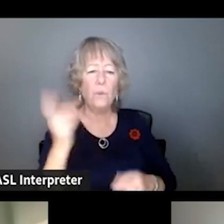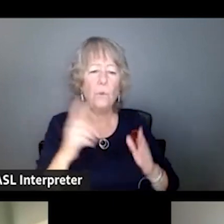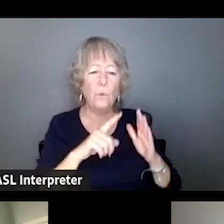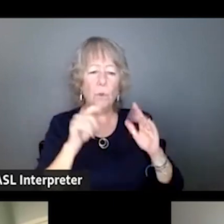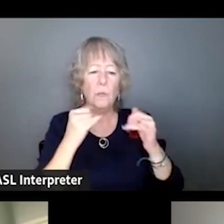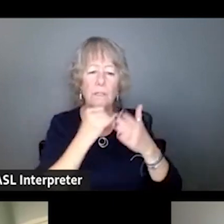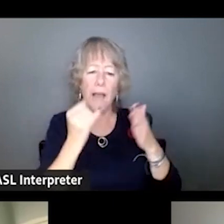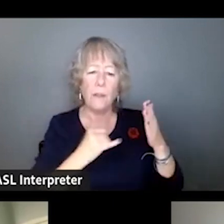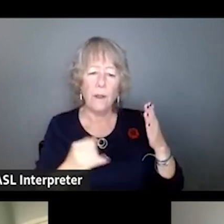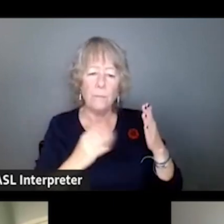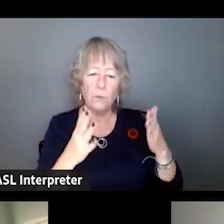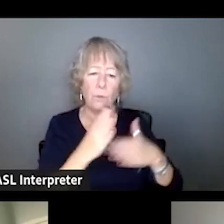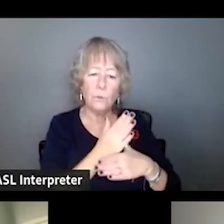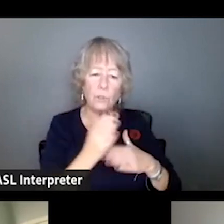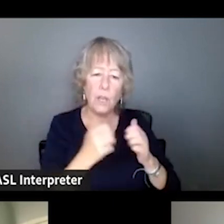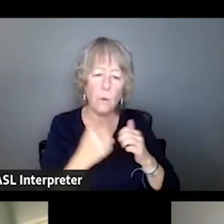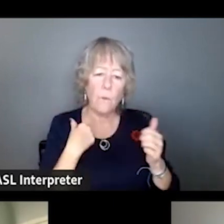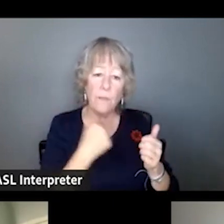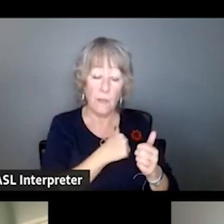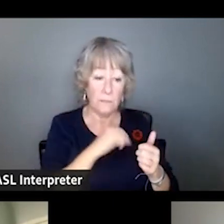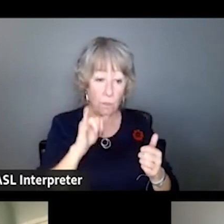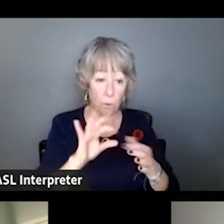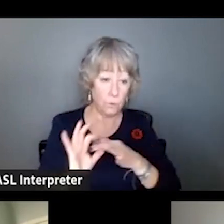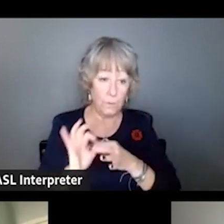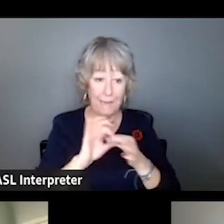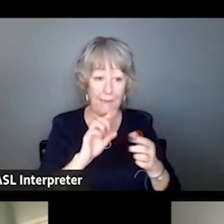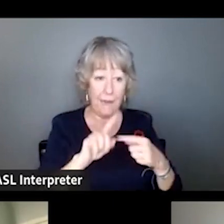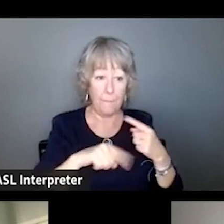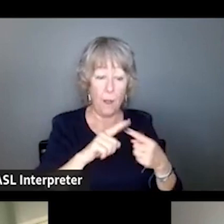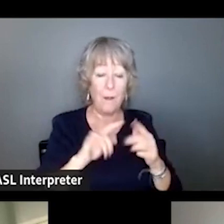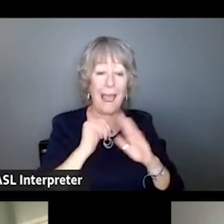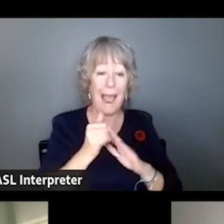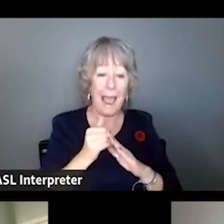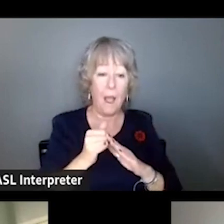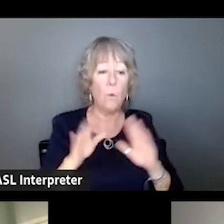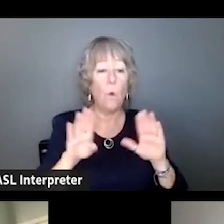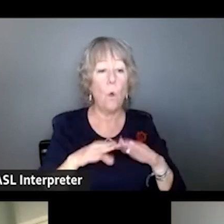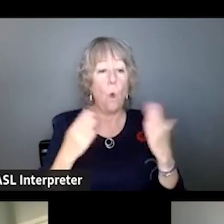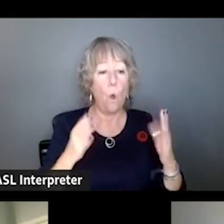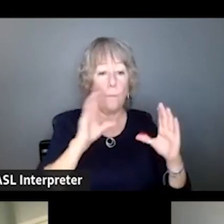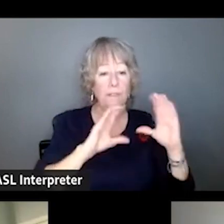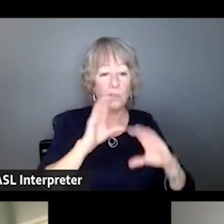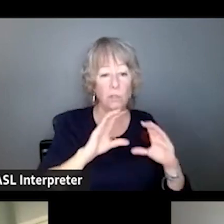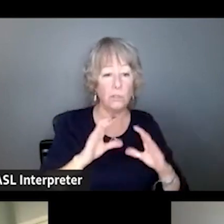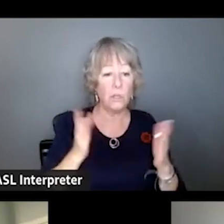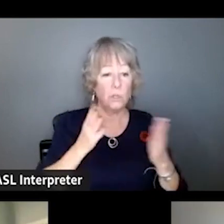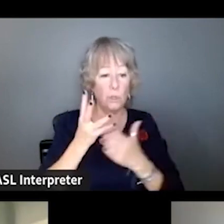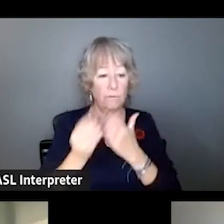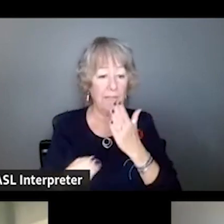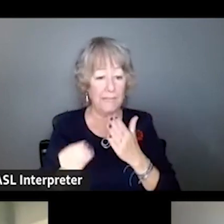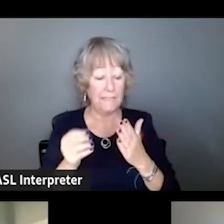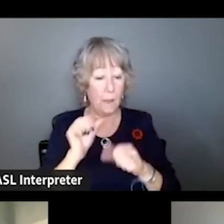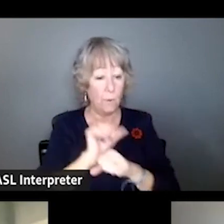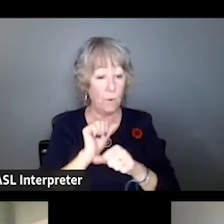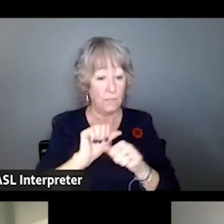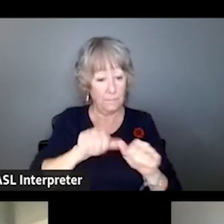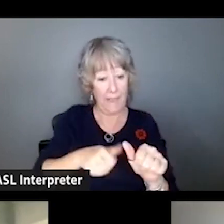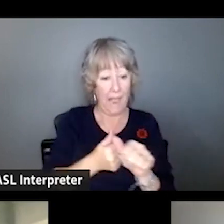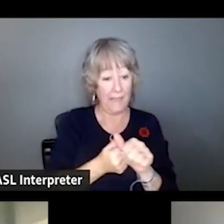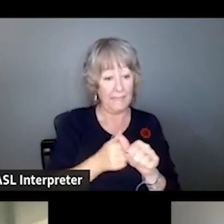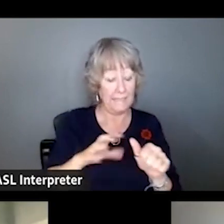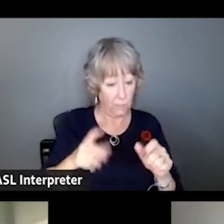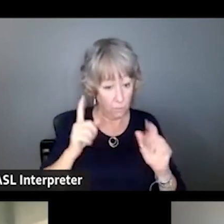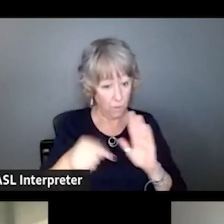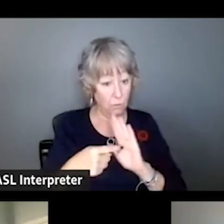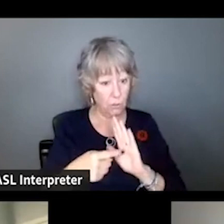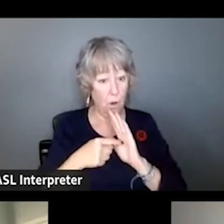with us. Are those about how Opensearch Serverless actually works behind the scenes? Yeah. I mean, do you want to pull those